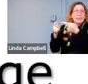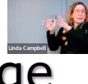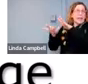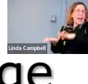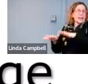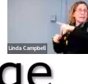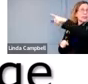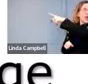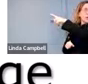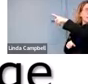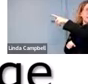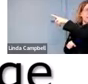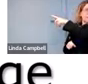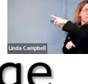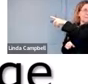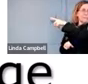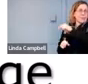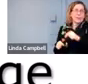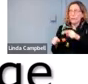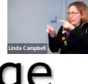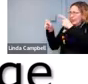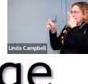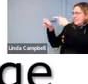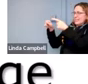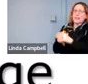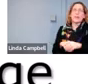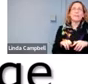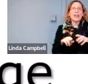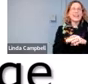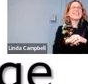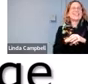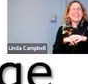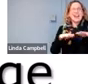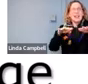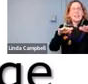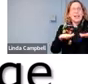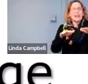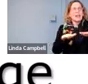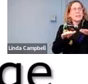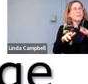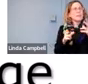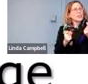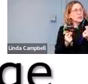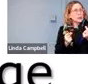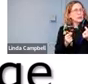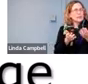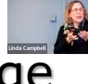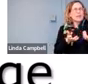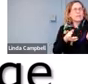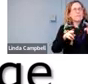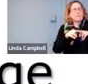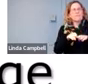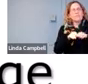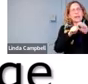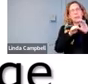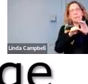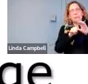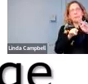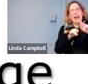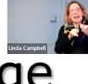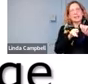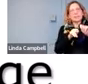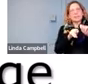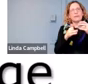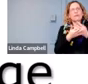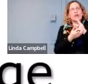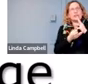So when we look at our Halifax Harbor, you can, you know, I can see it, I can look out my window. But what they do is they